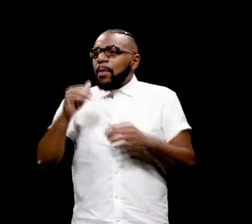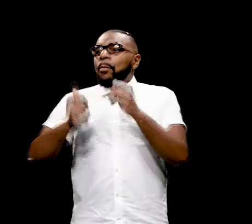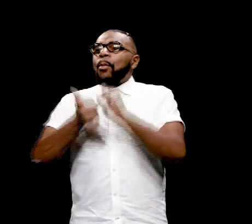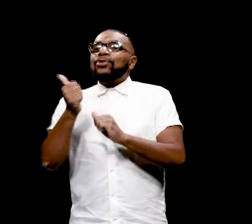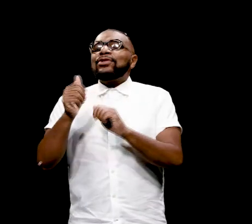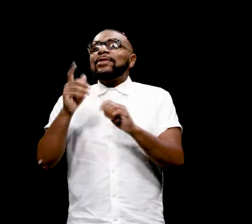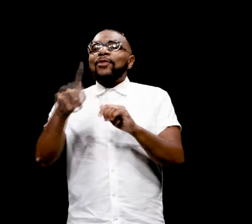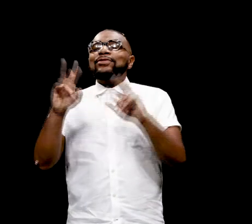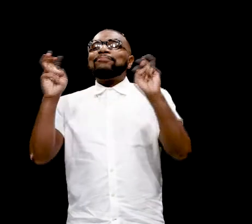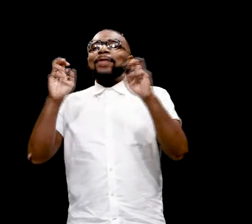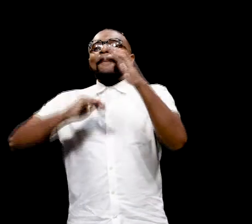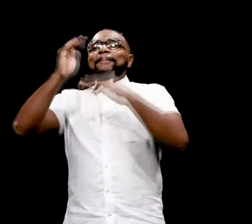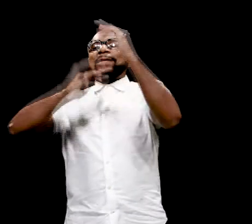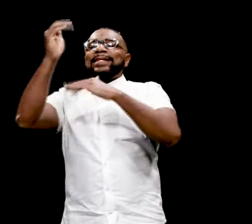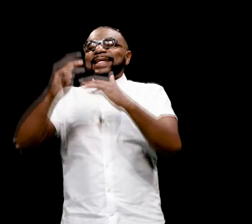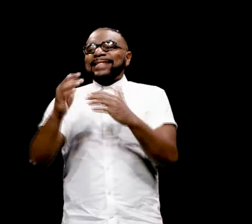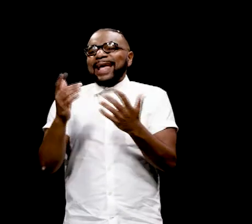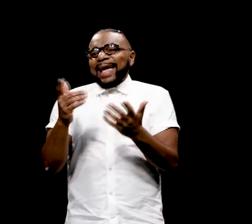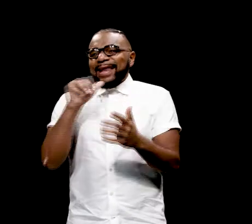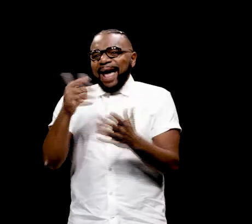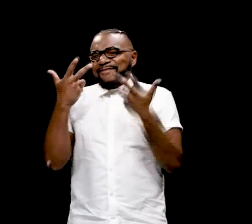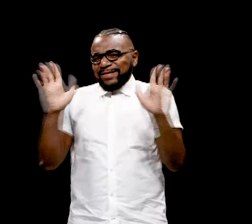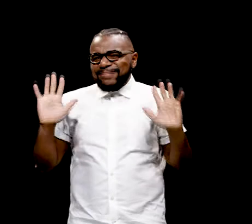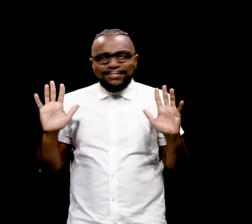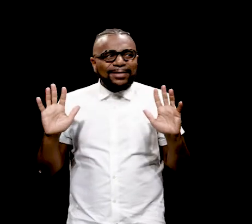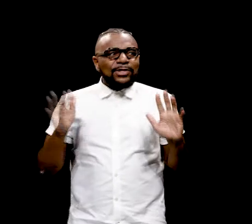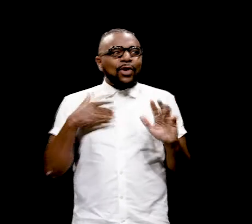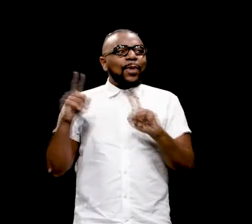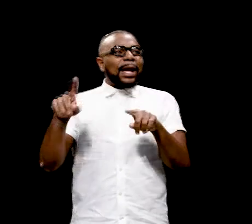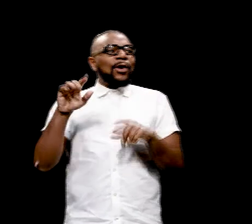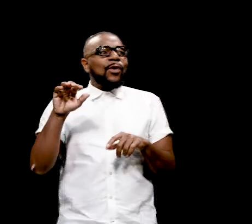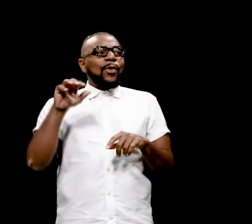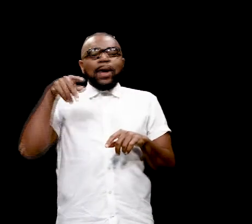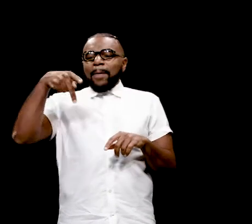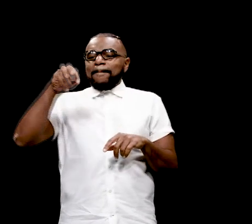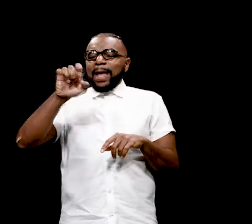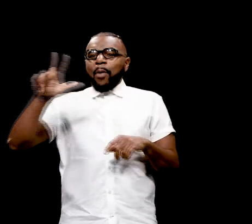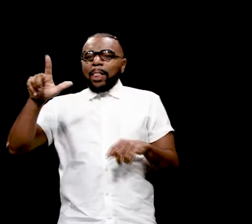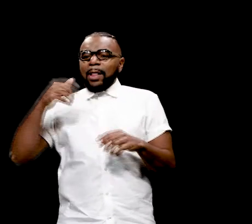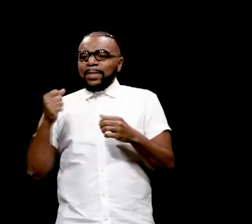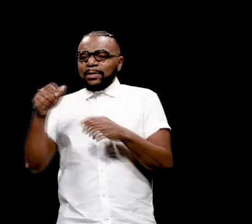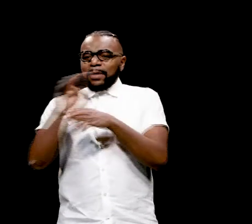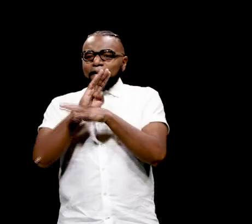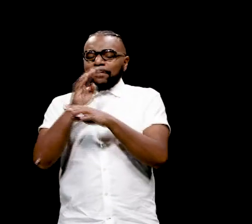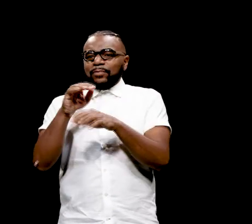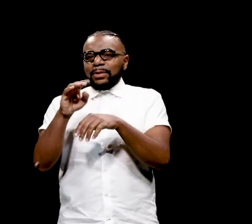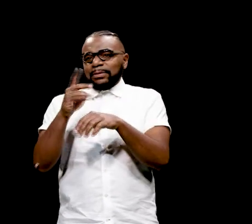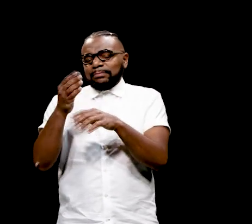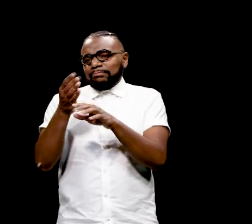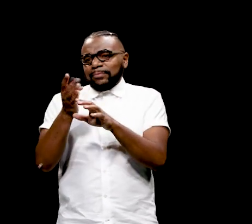so-called pre-development. So when I take the number 9 bus up Powell Boulevard and I see an empty lot with a chain link fence that's been like that for